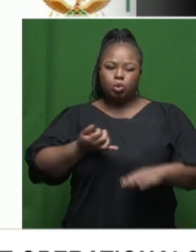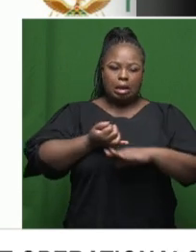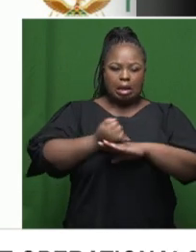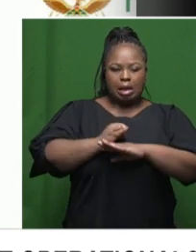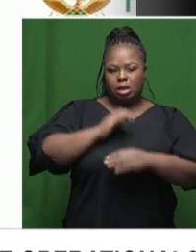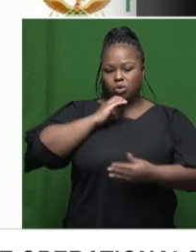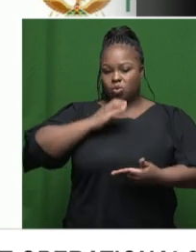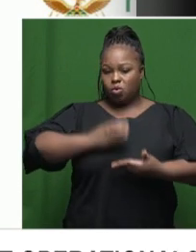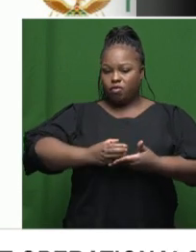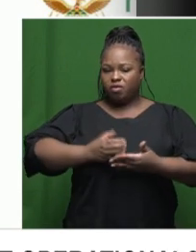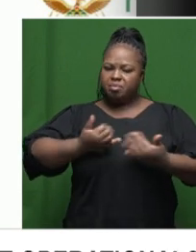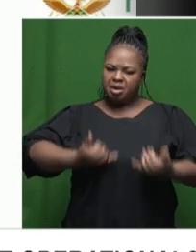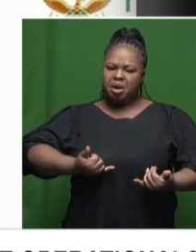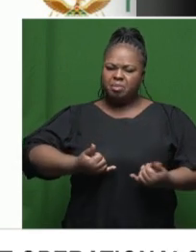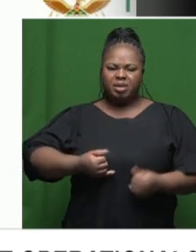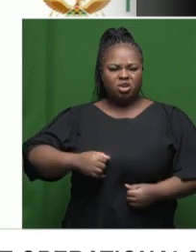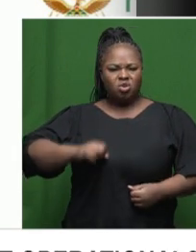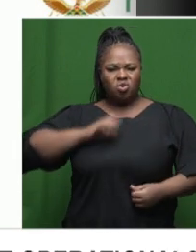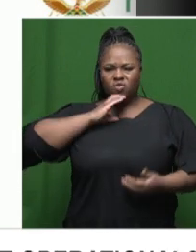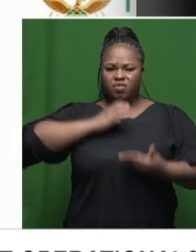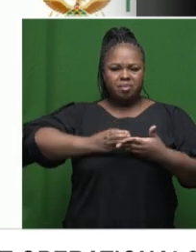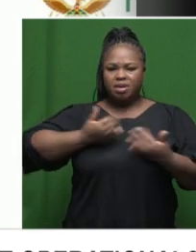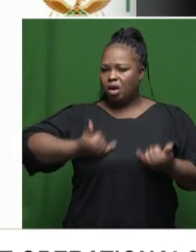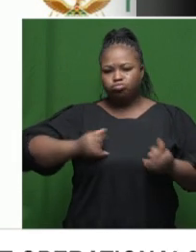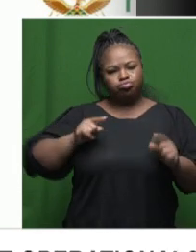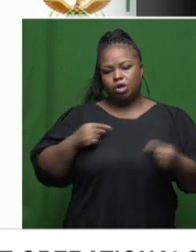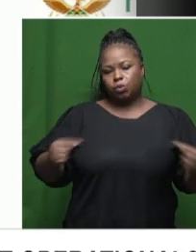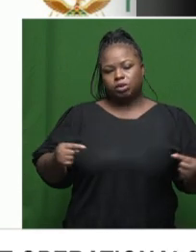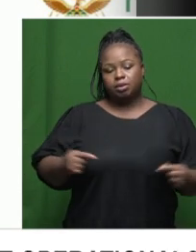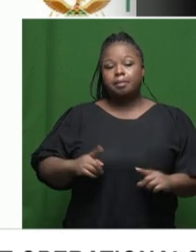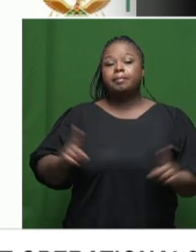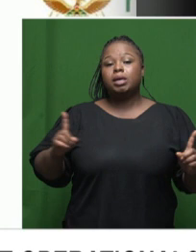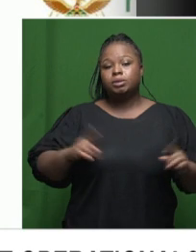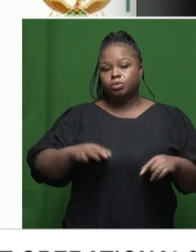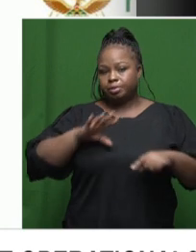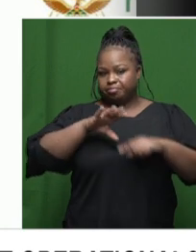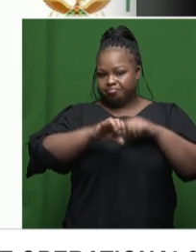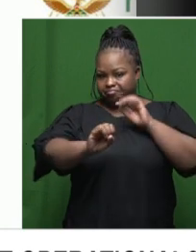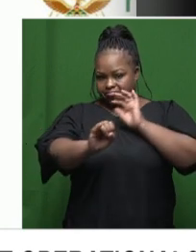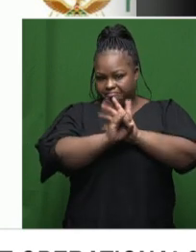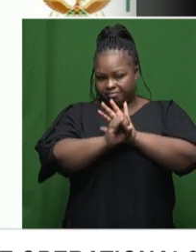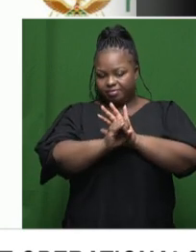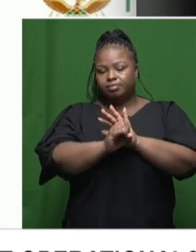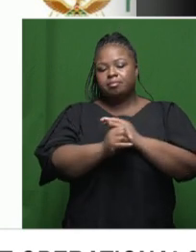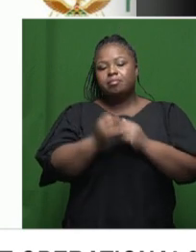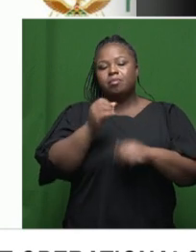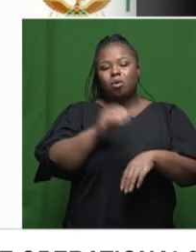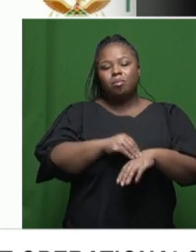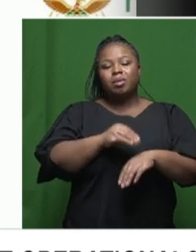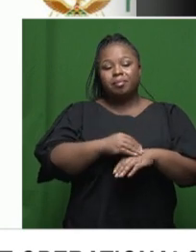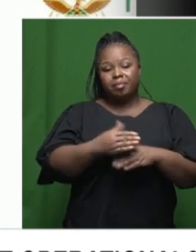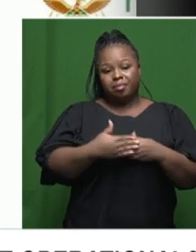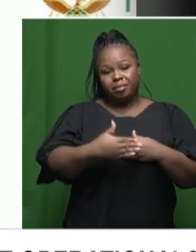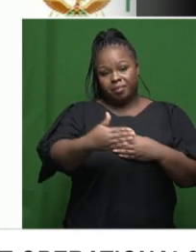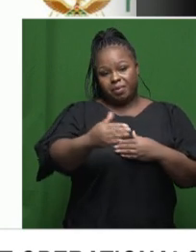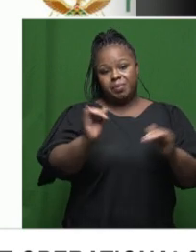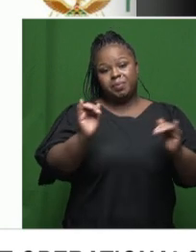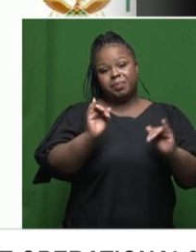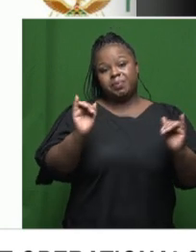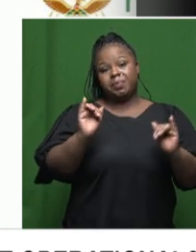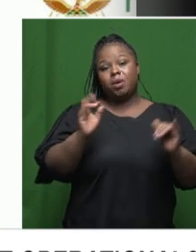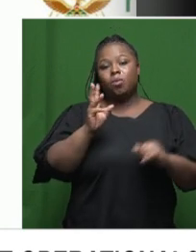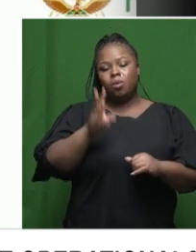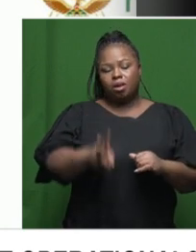this is the 5th wave, but the signs are clear and obvious that we are heading for a bigger problem, as our scientists